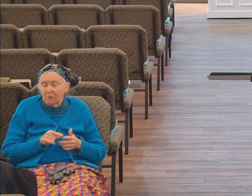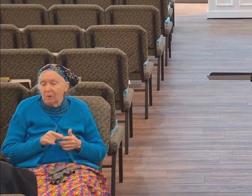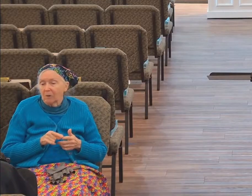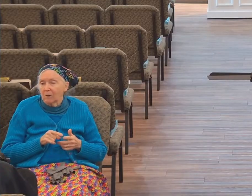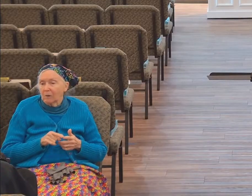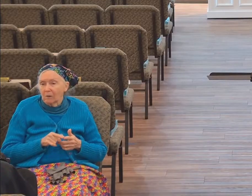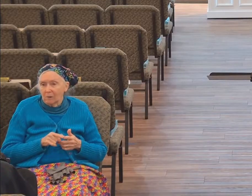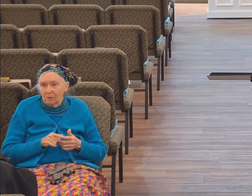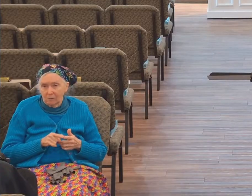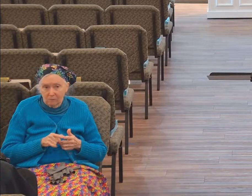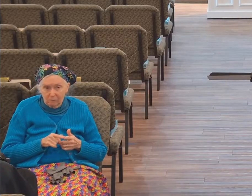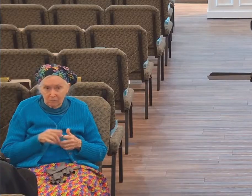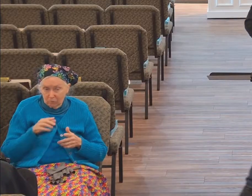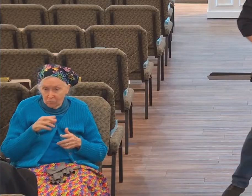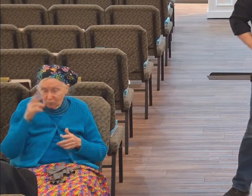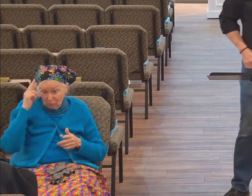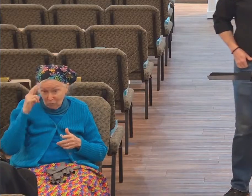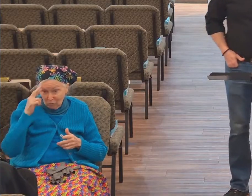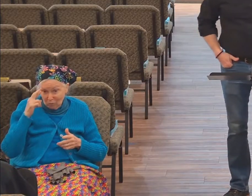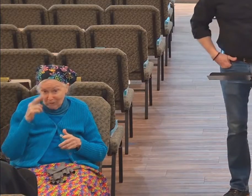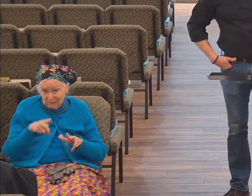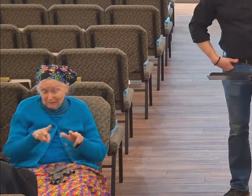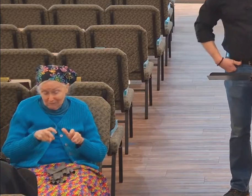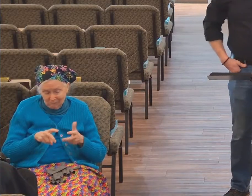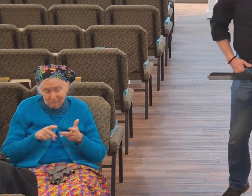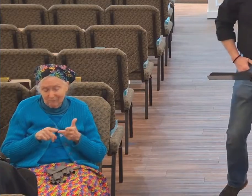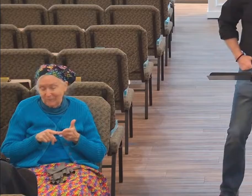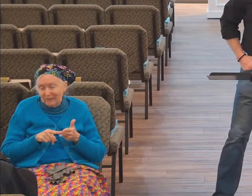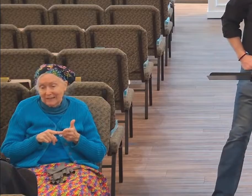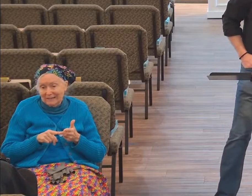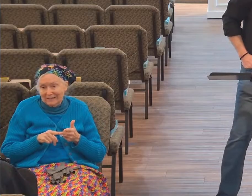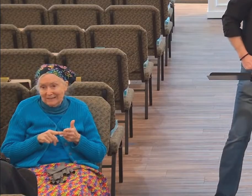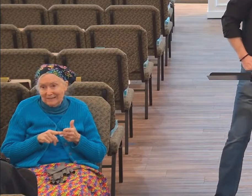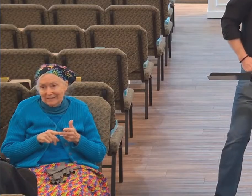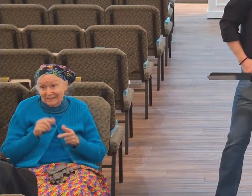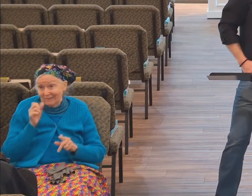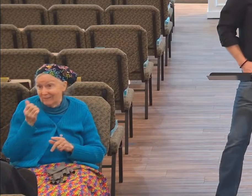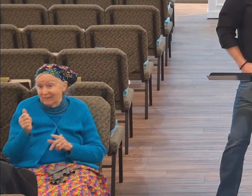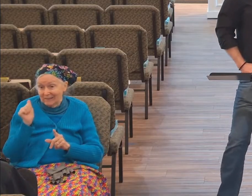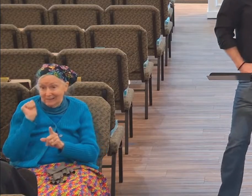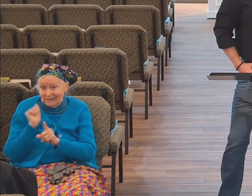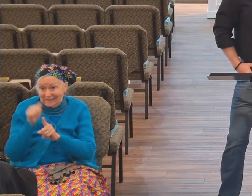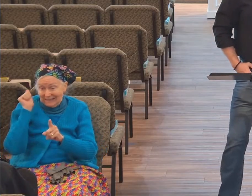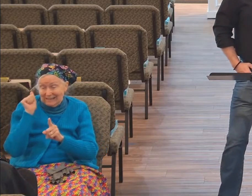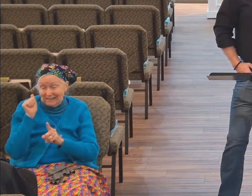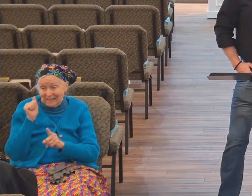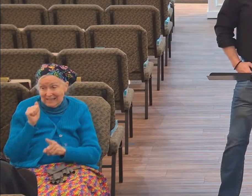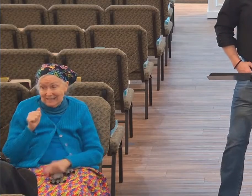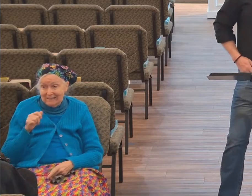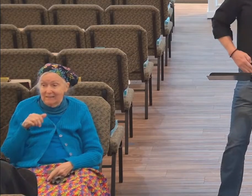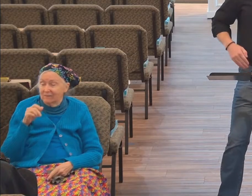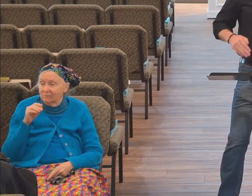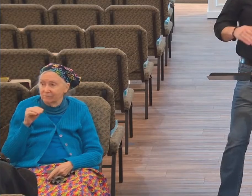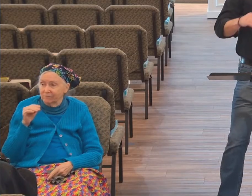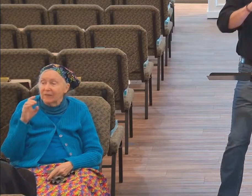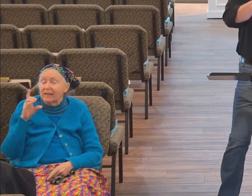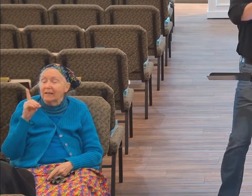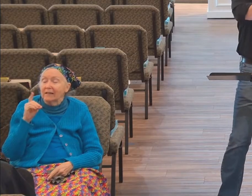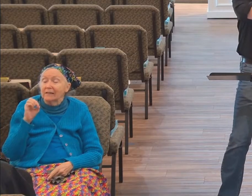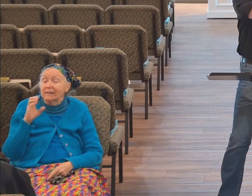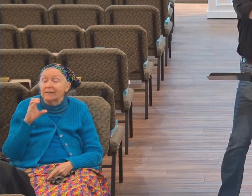Okay. Error, impurity, and deceit. And then